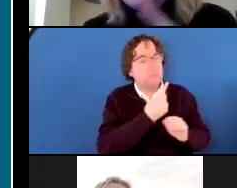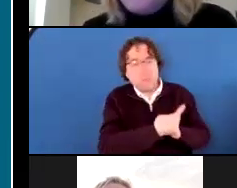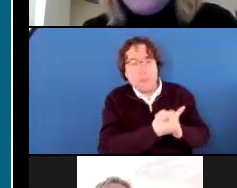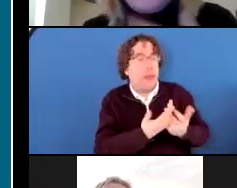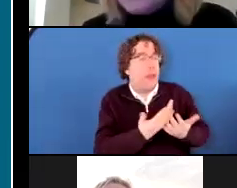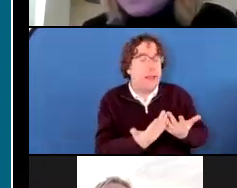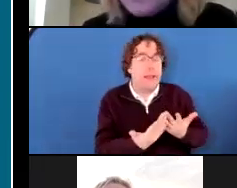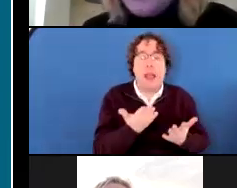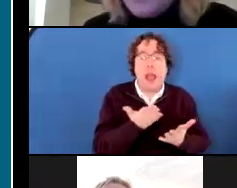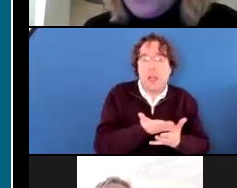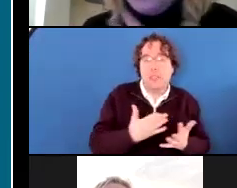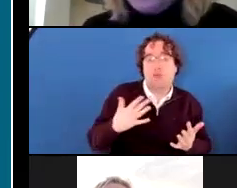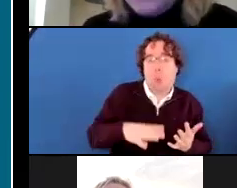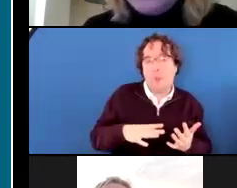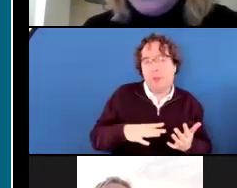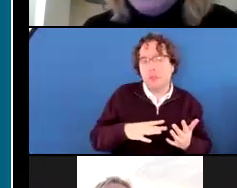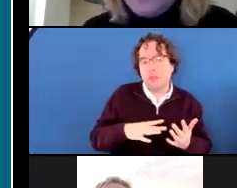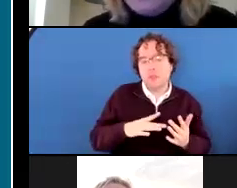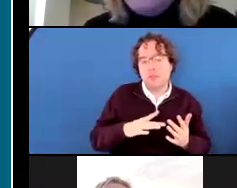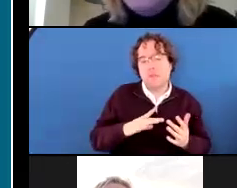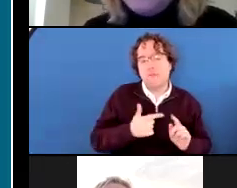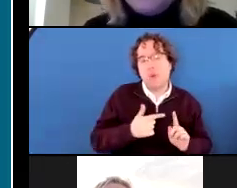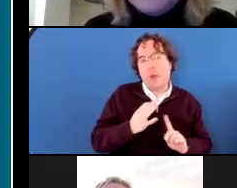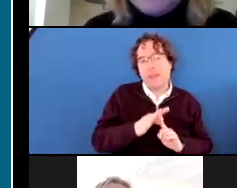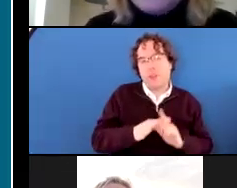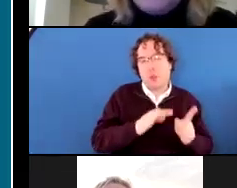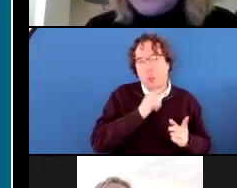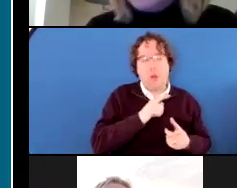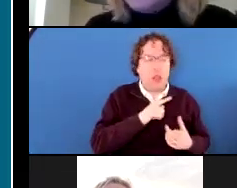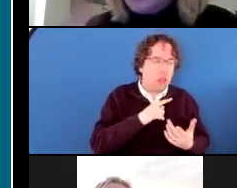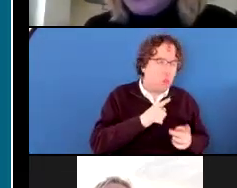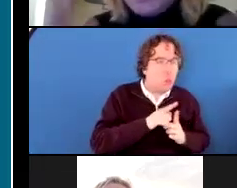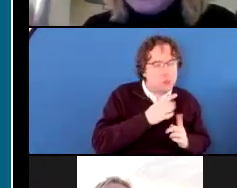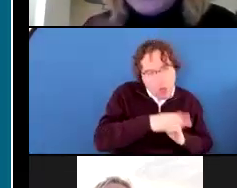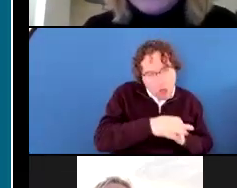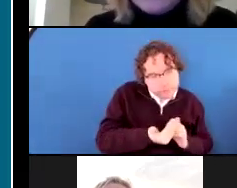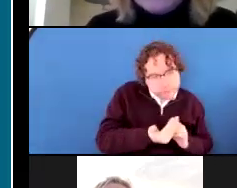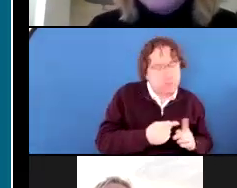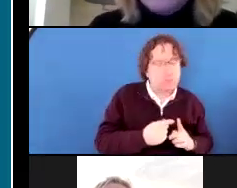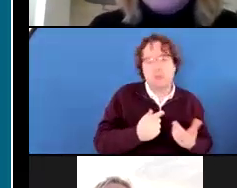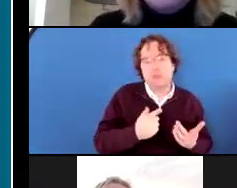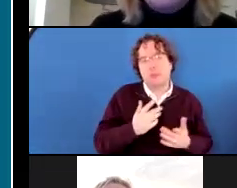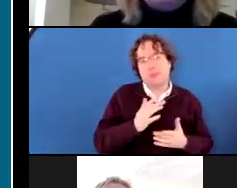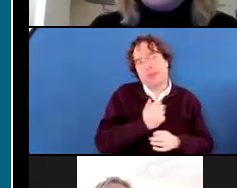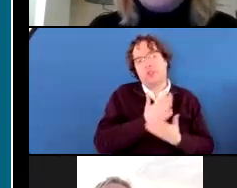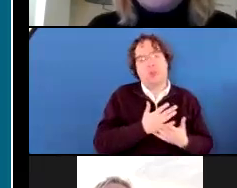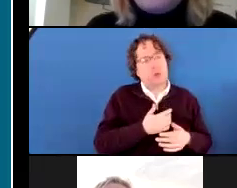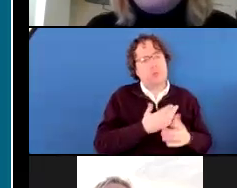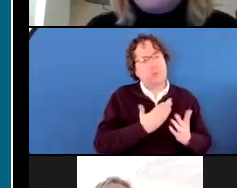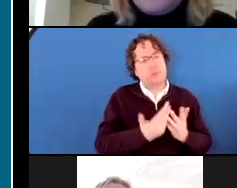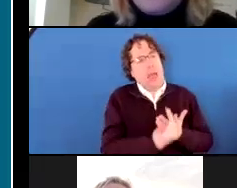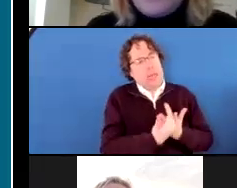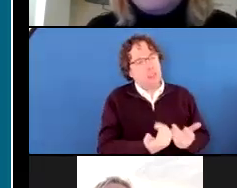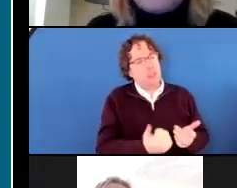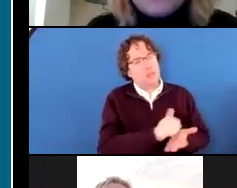for an interview, we will ask about that when your interview email comes out, so we can support in terms of access as well.